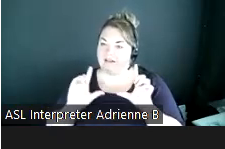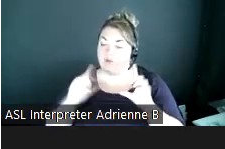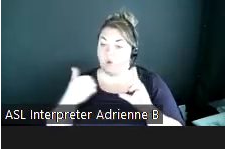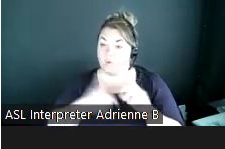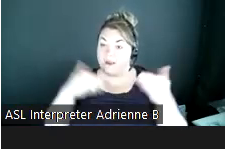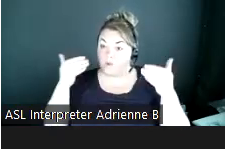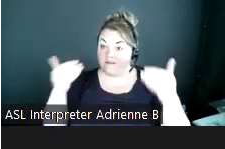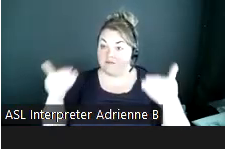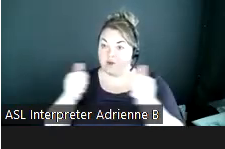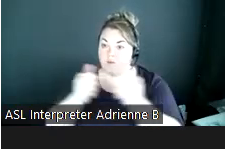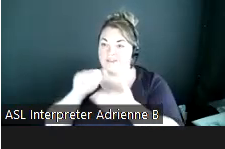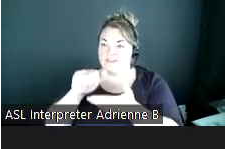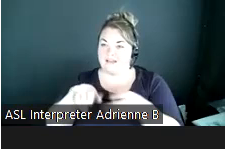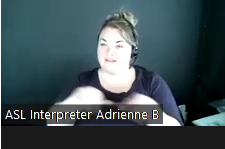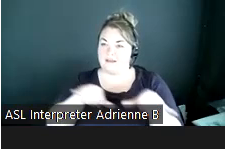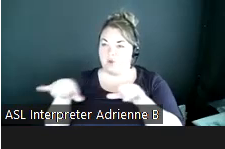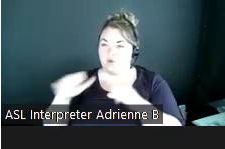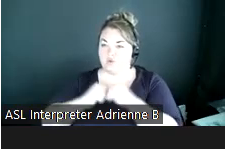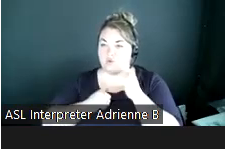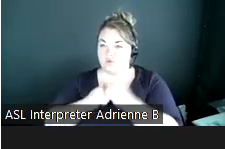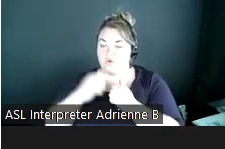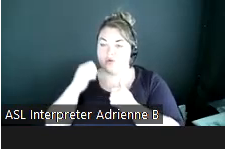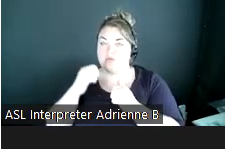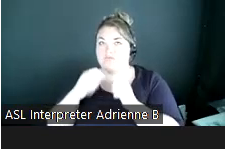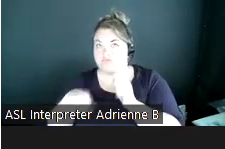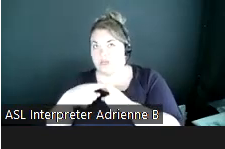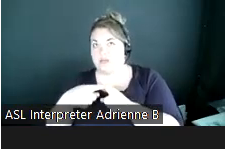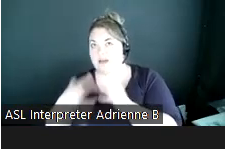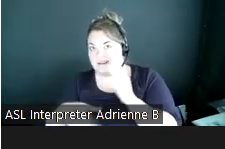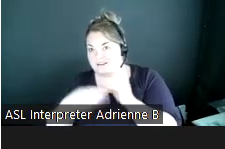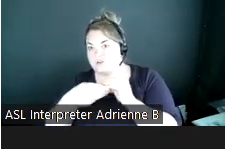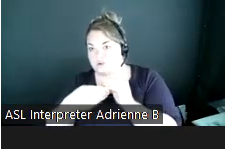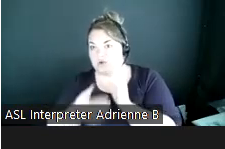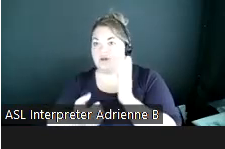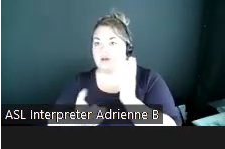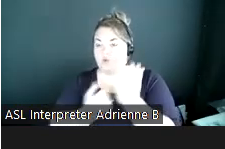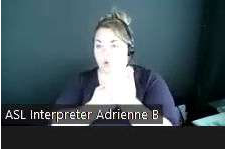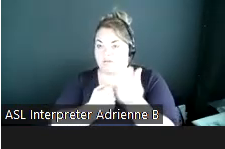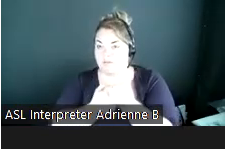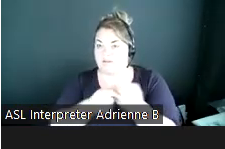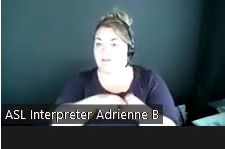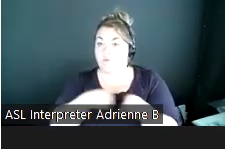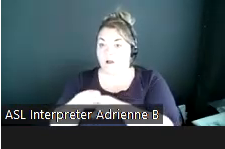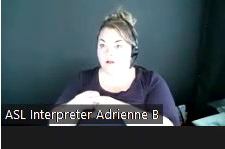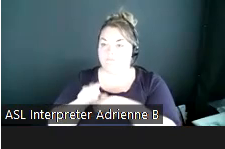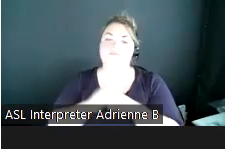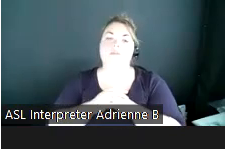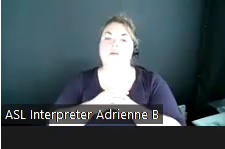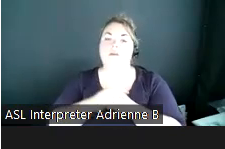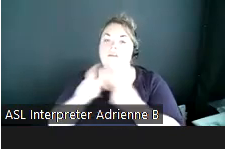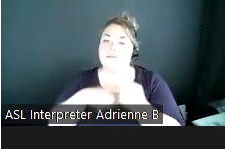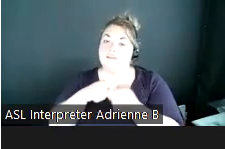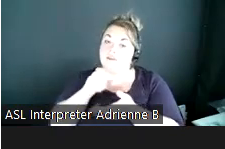forward with that similar structure with some additional endorsements as well. So specific chapters of rule